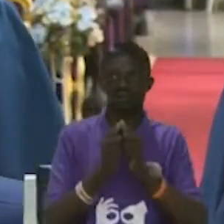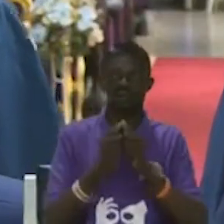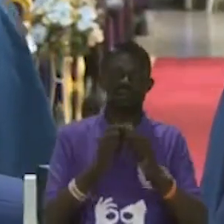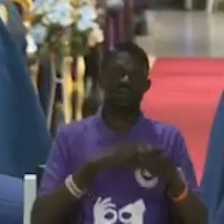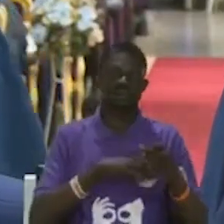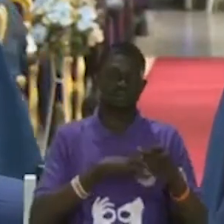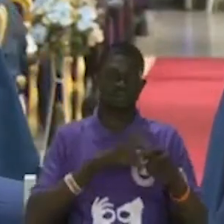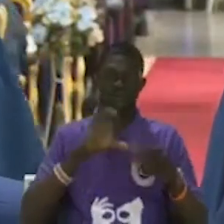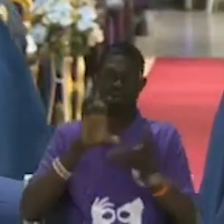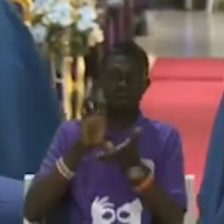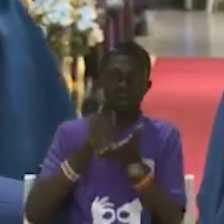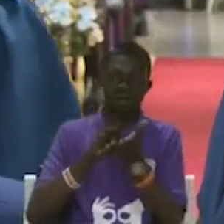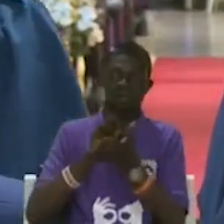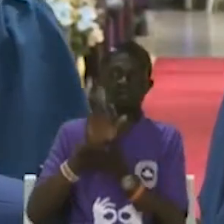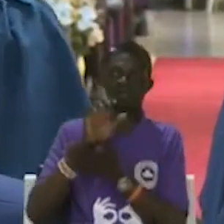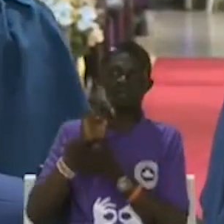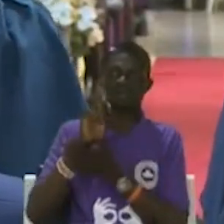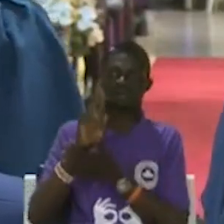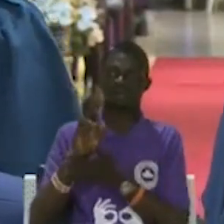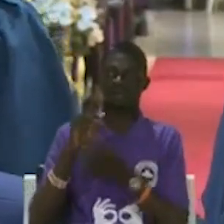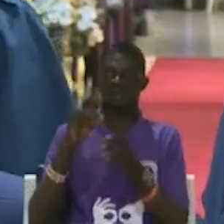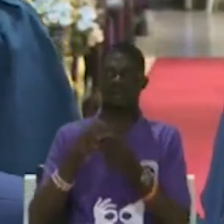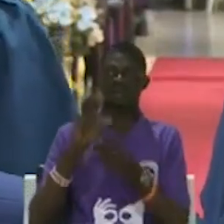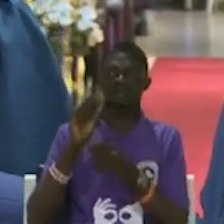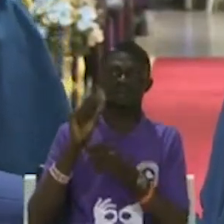cancer, adenoma carcinoma, in the year